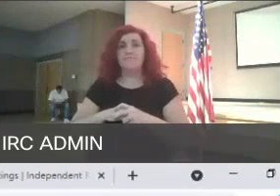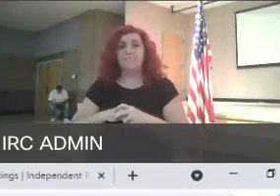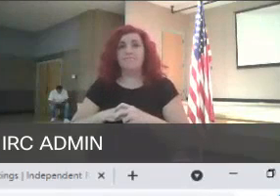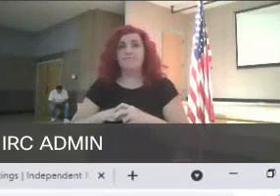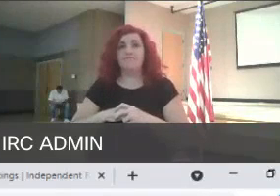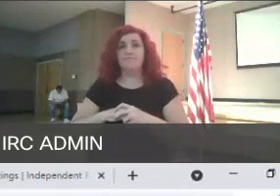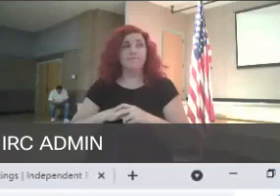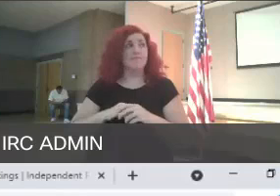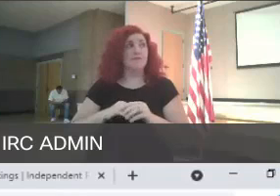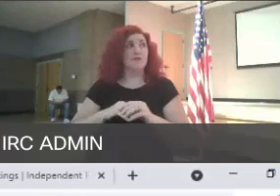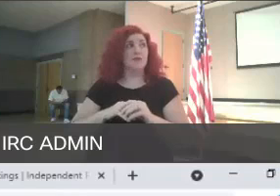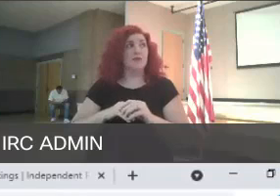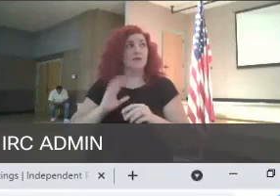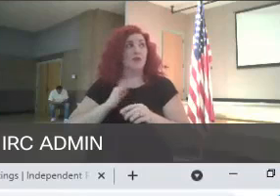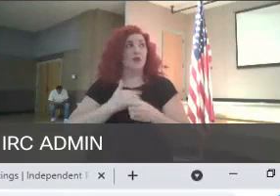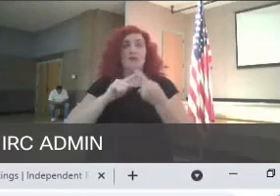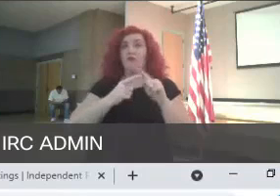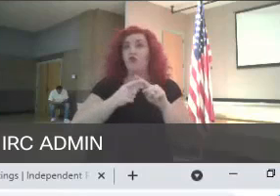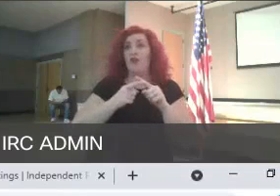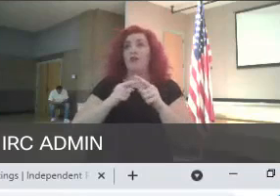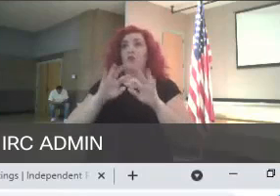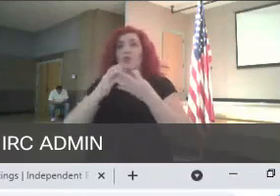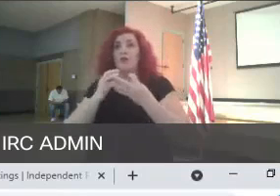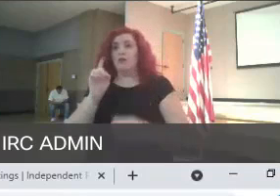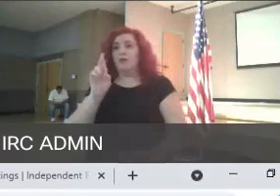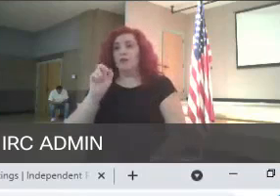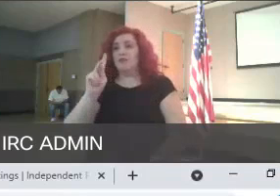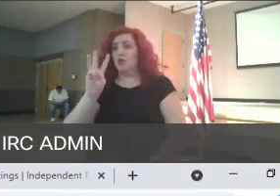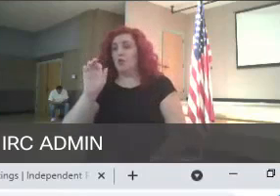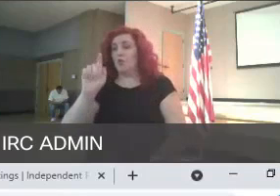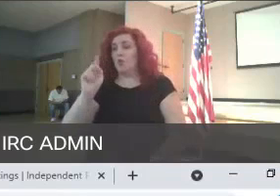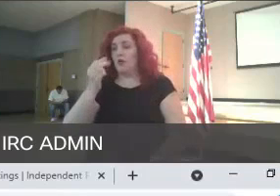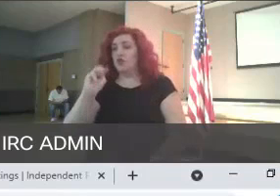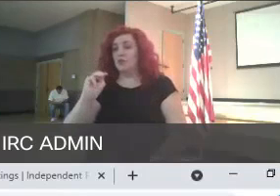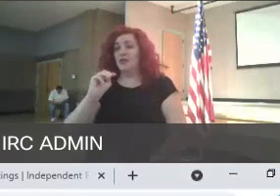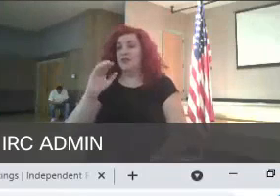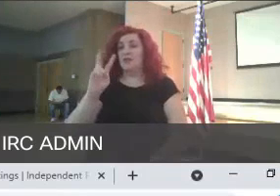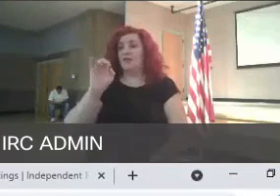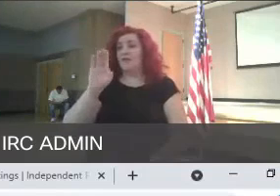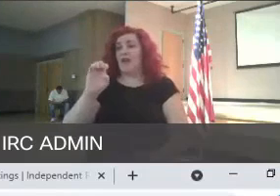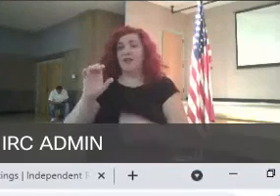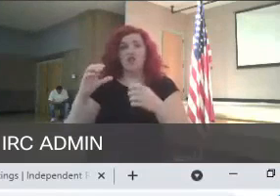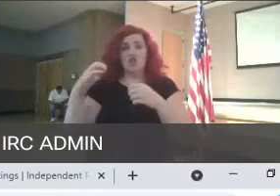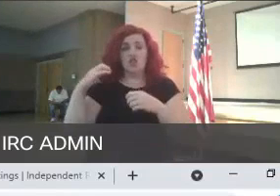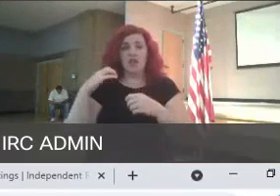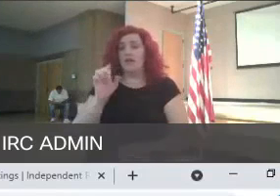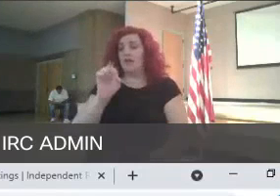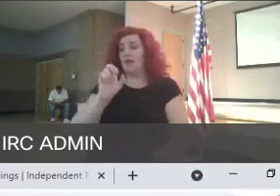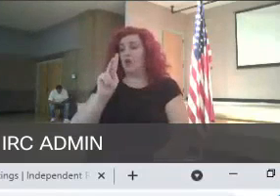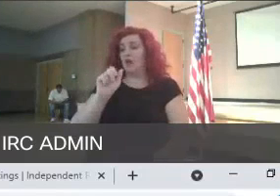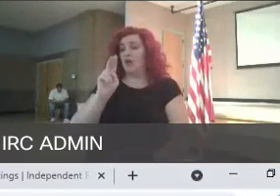our friend, our relative, Derek Watchman, vice chair, Erica Newberg, chairperson, David Mell,